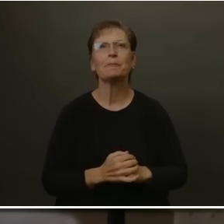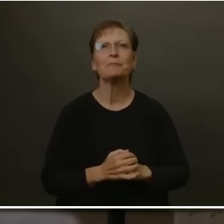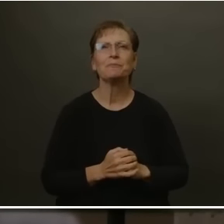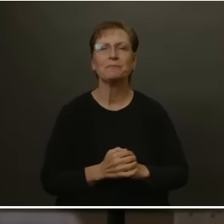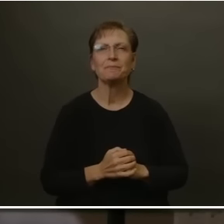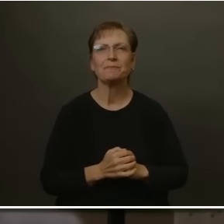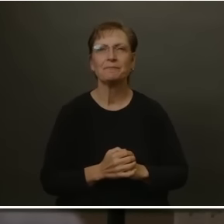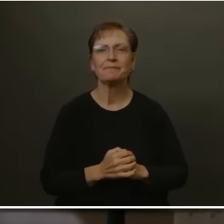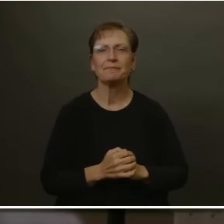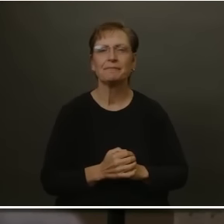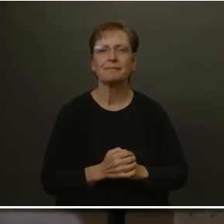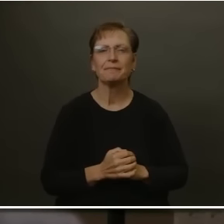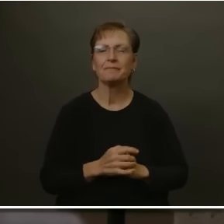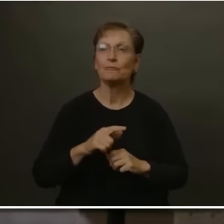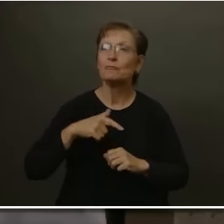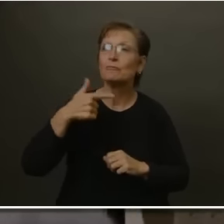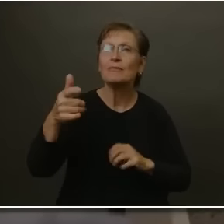kulipendula.